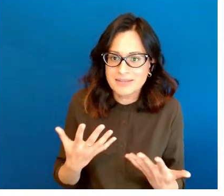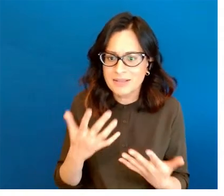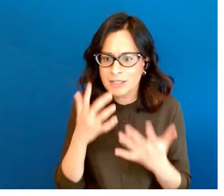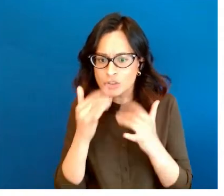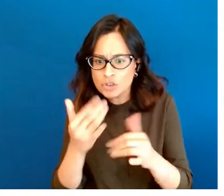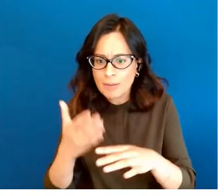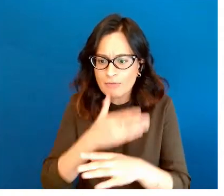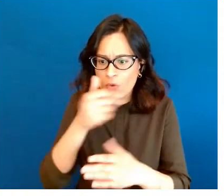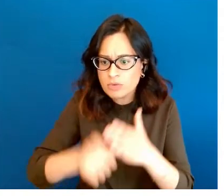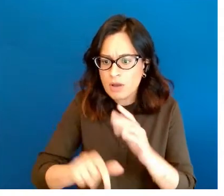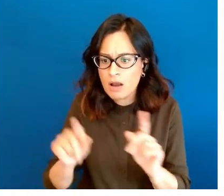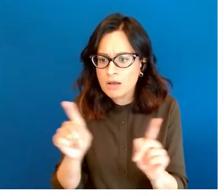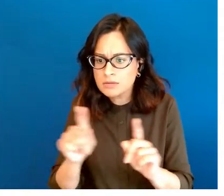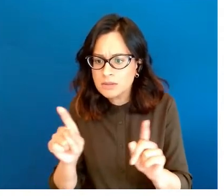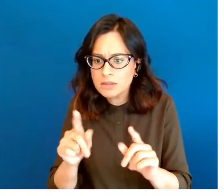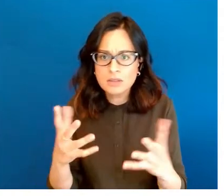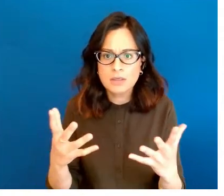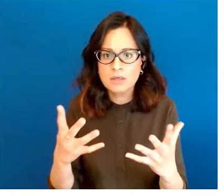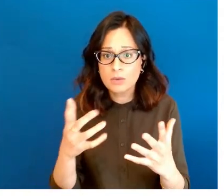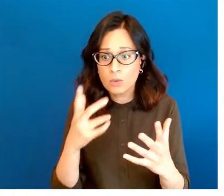that you can hear me okay?